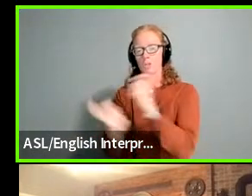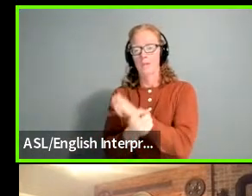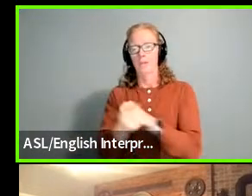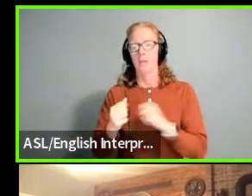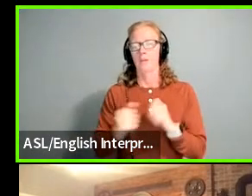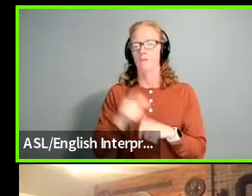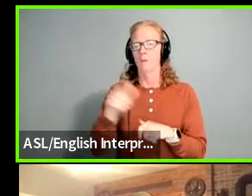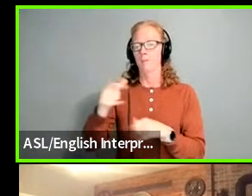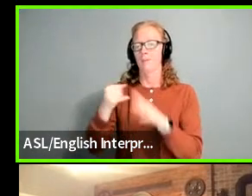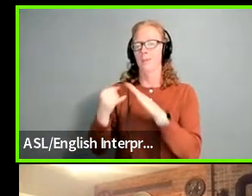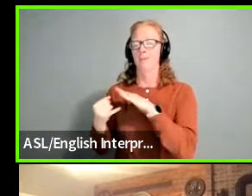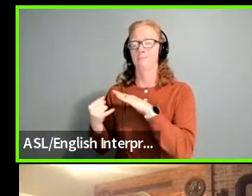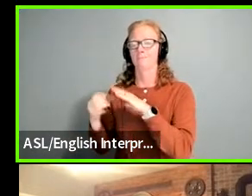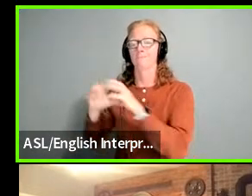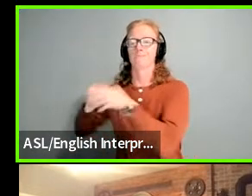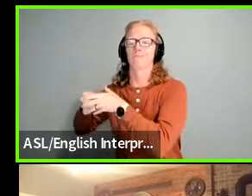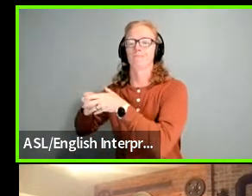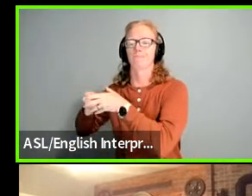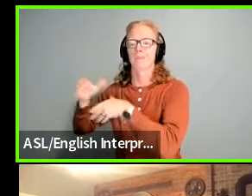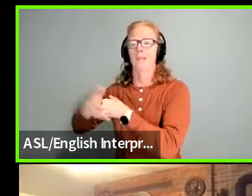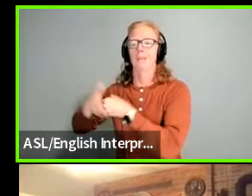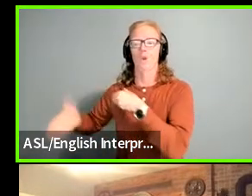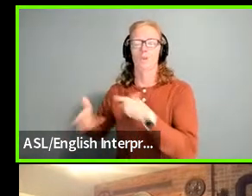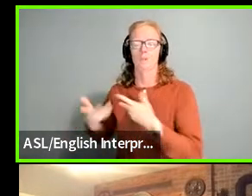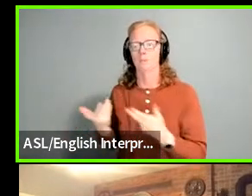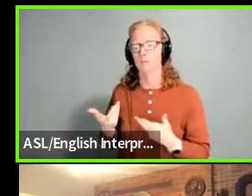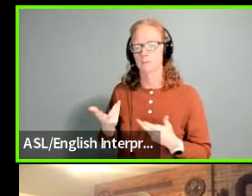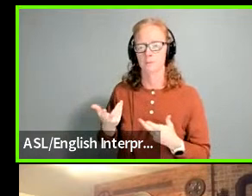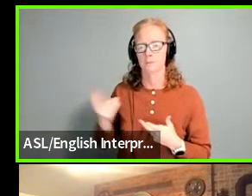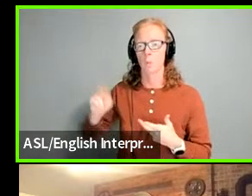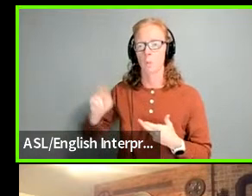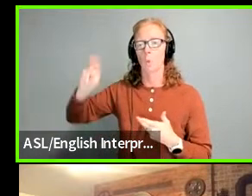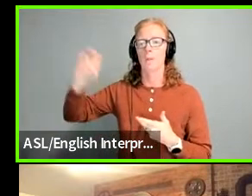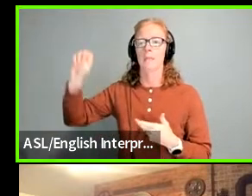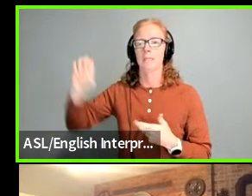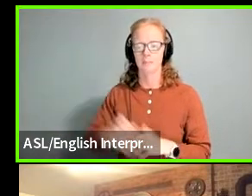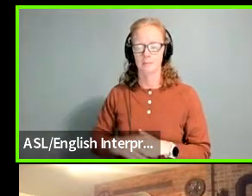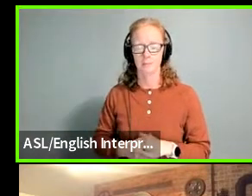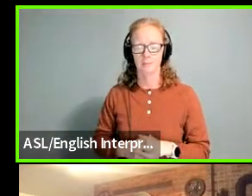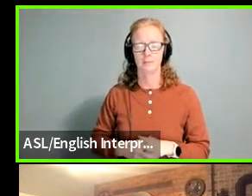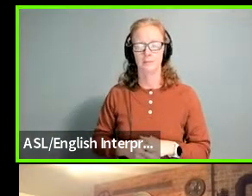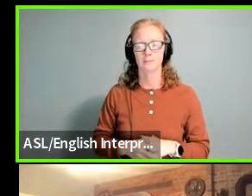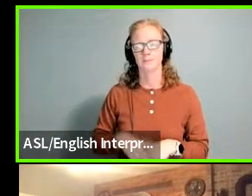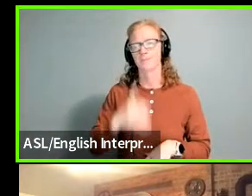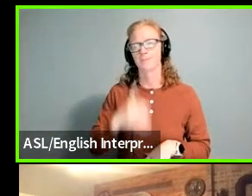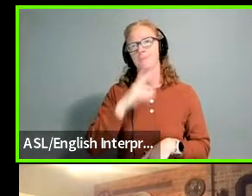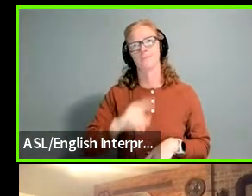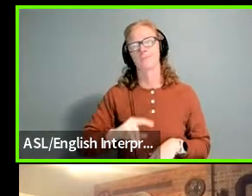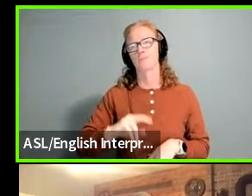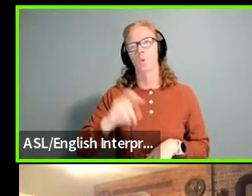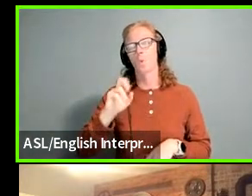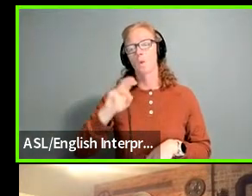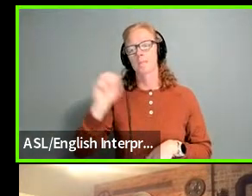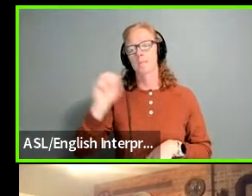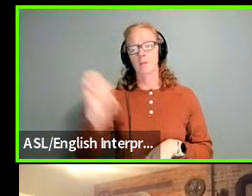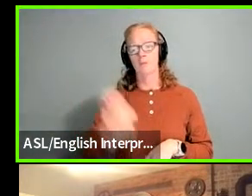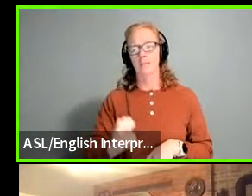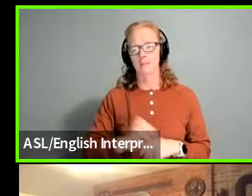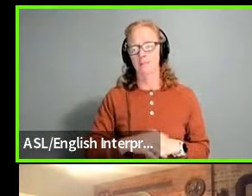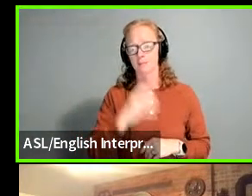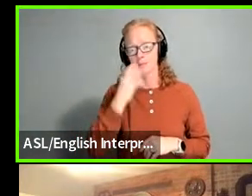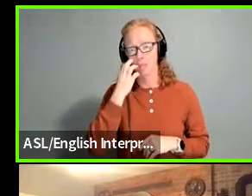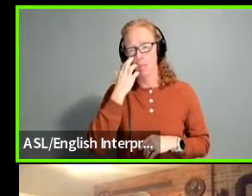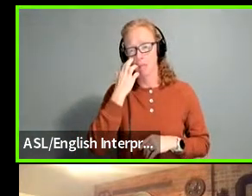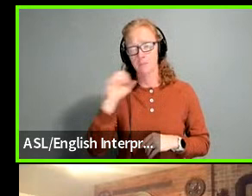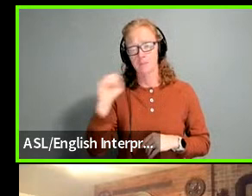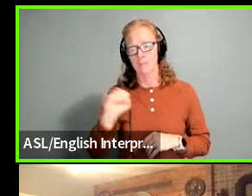remote neighborhoods, say in further northeast or even in southeast, if they're coming in